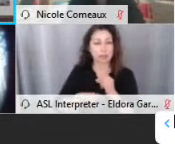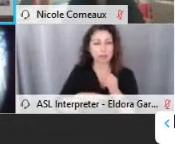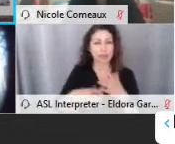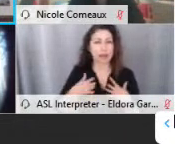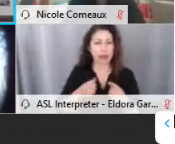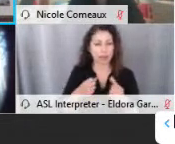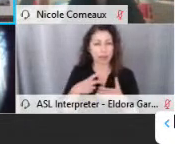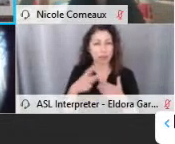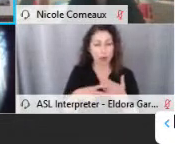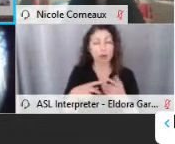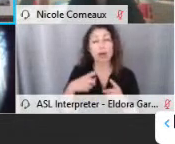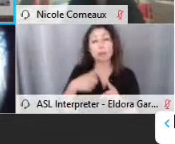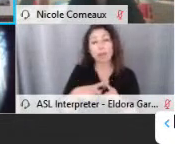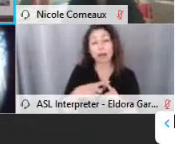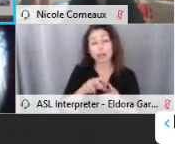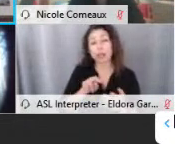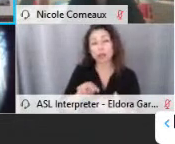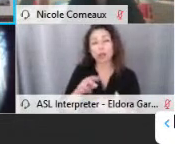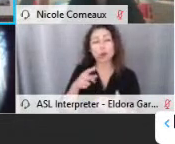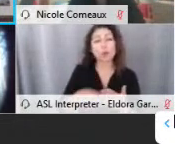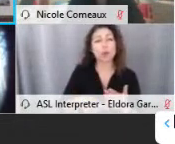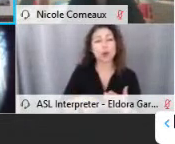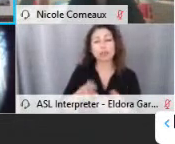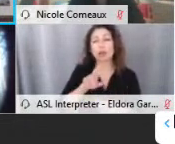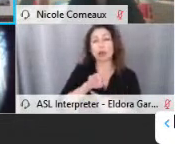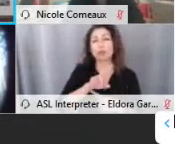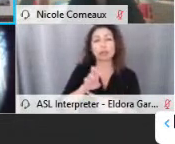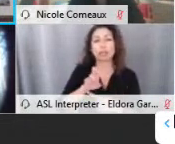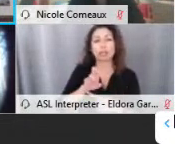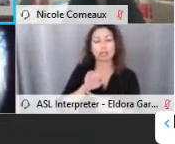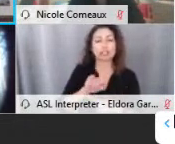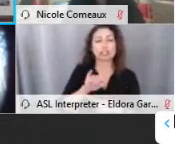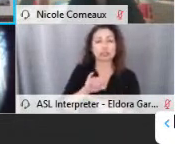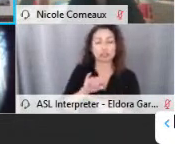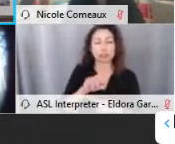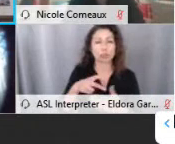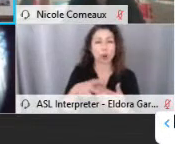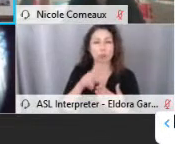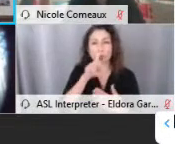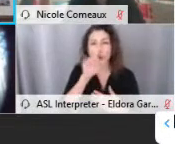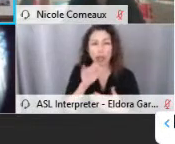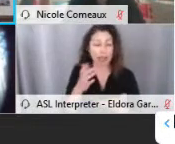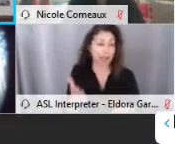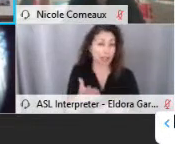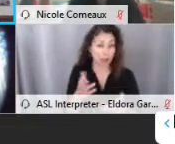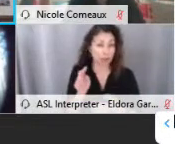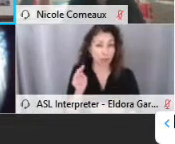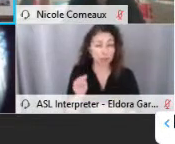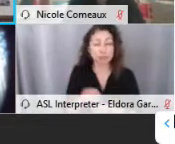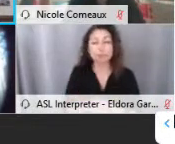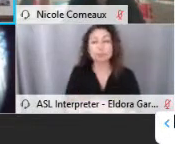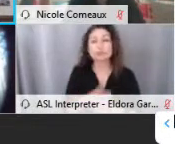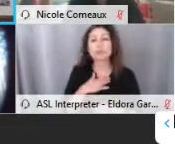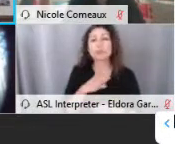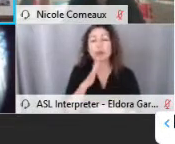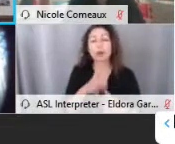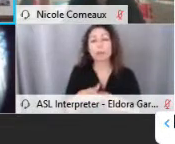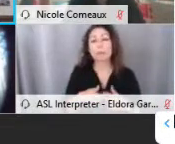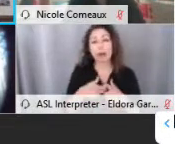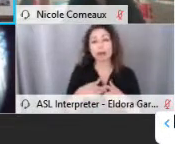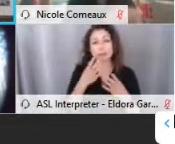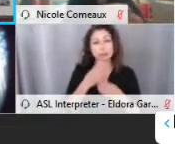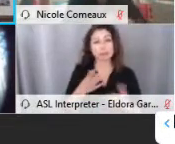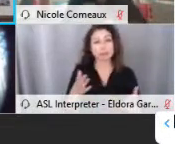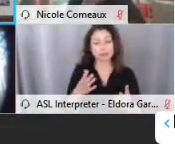well as taking a look at what a reinsurance program would look like in New Mexico. And I'll pause here to say that,